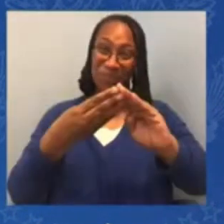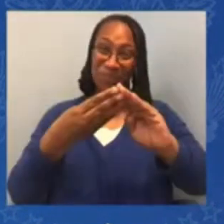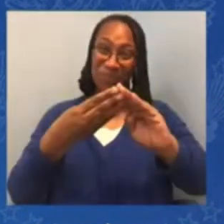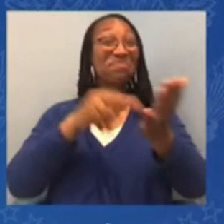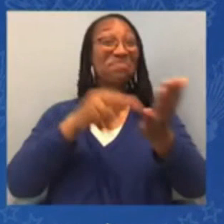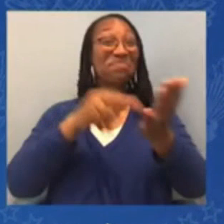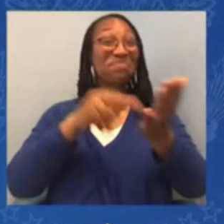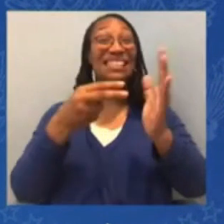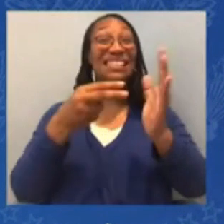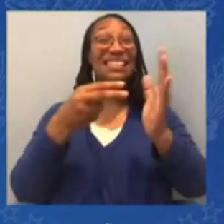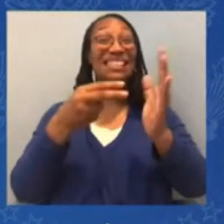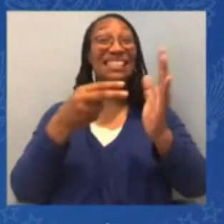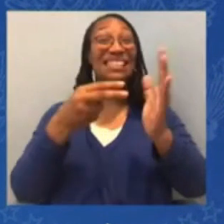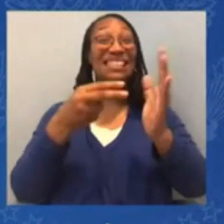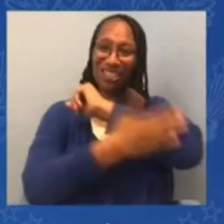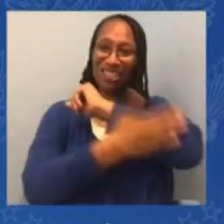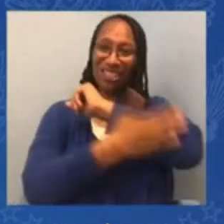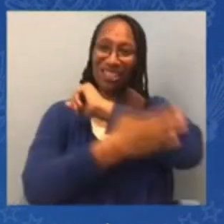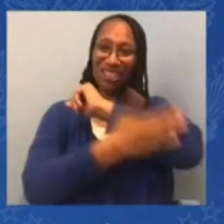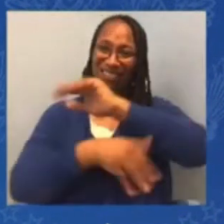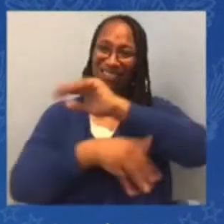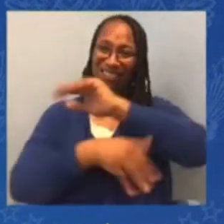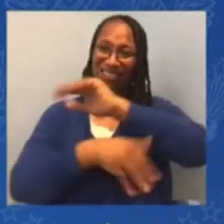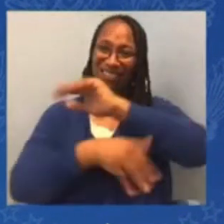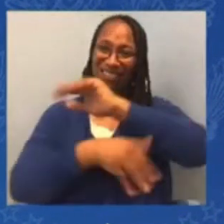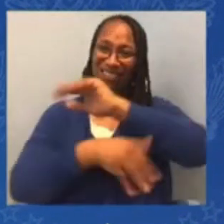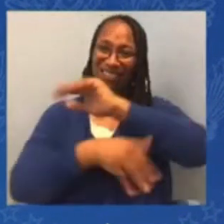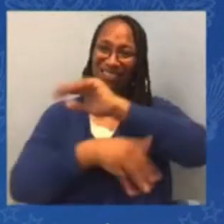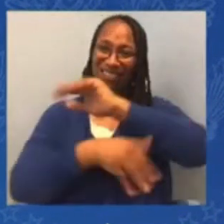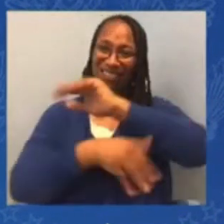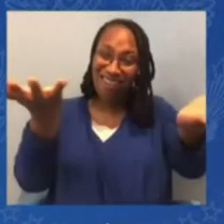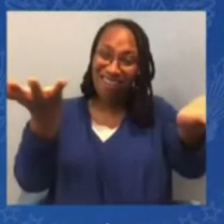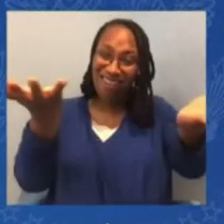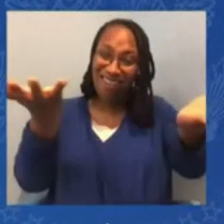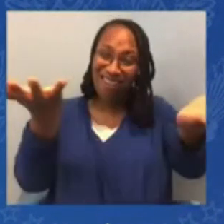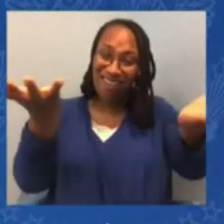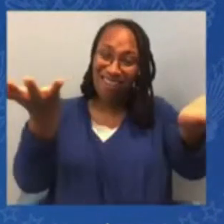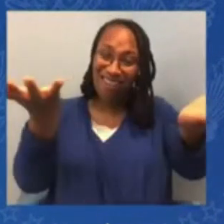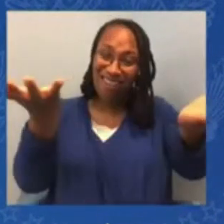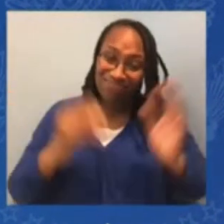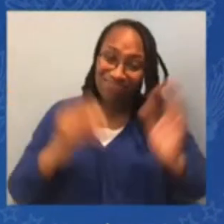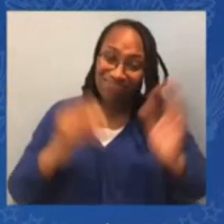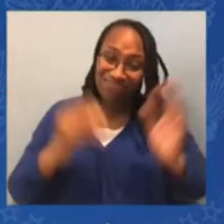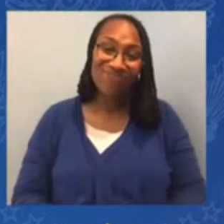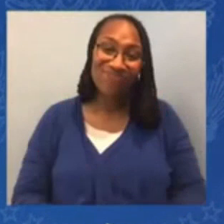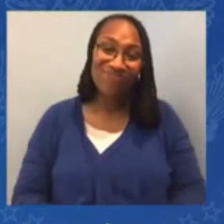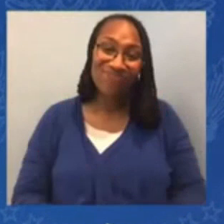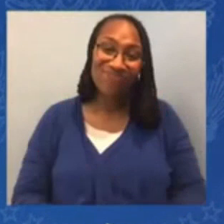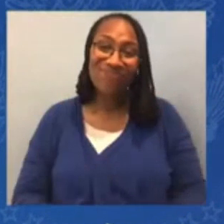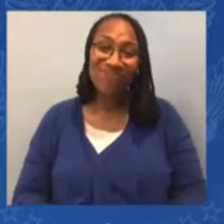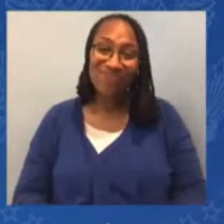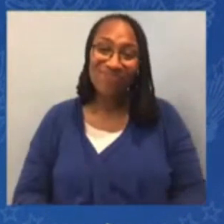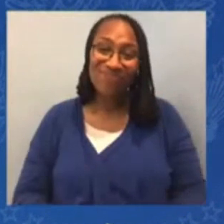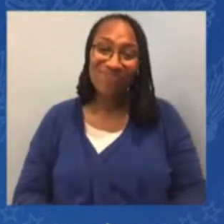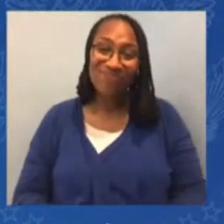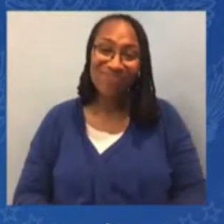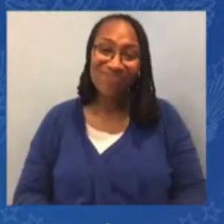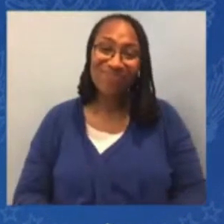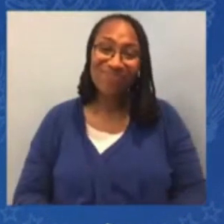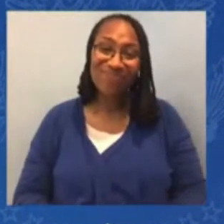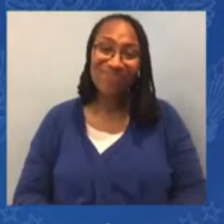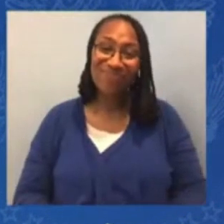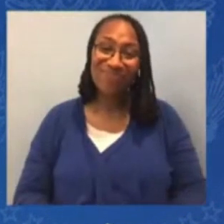Look, folks, a year ago, the conventional wisdom was we would never get any Republicans to support